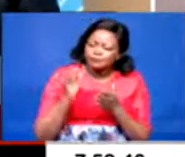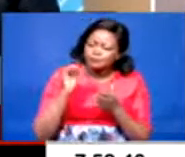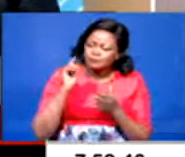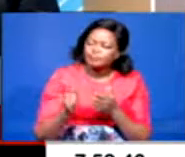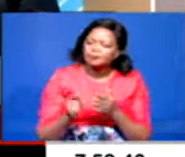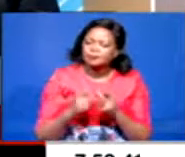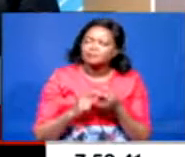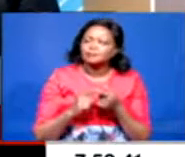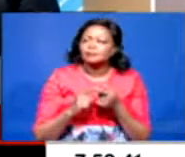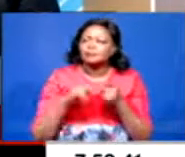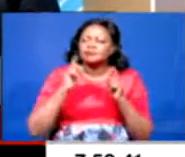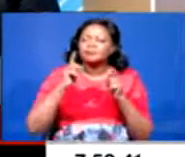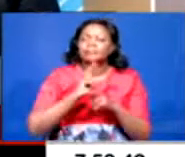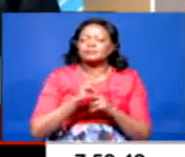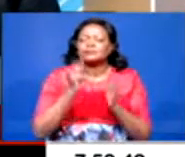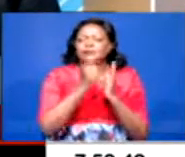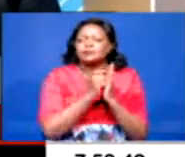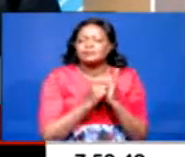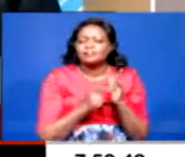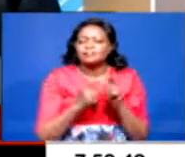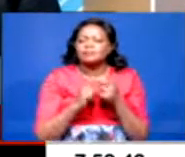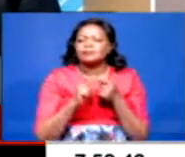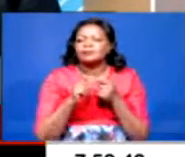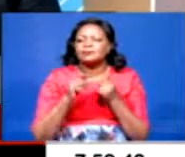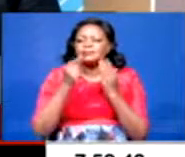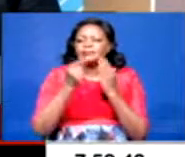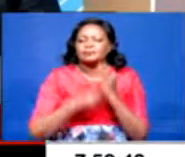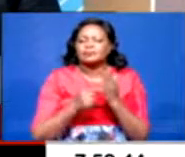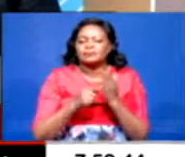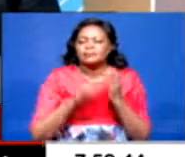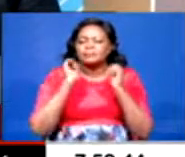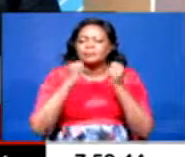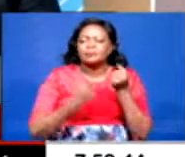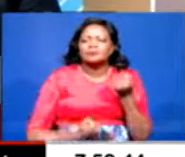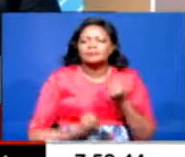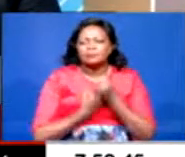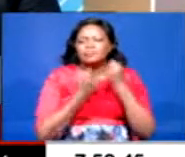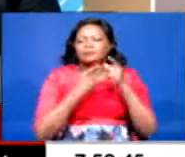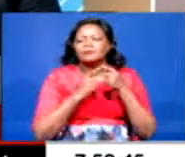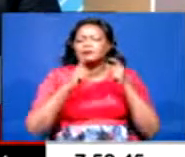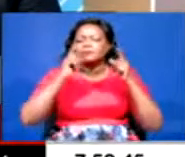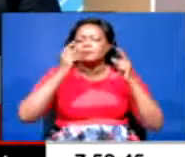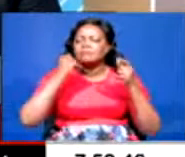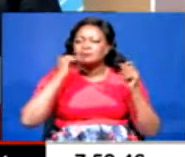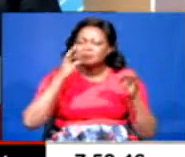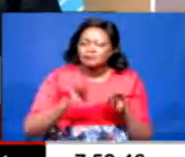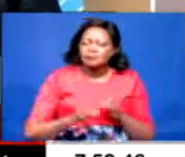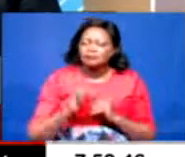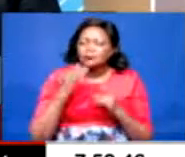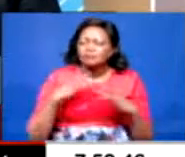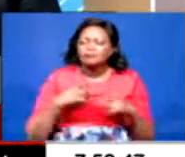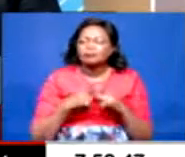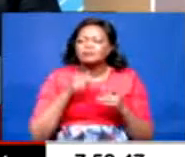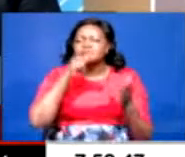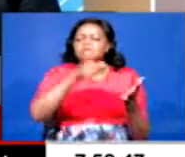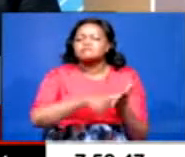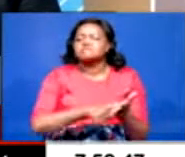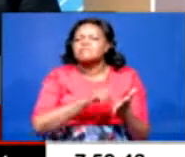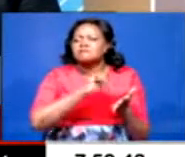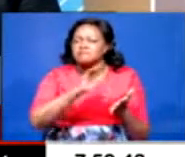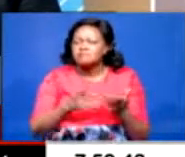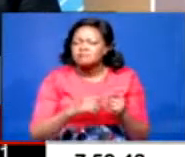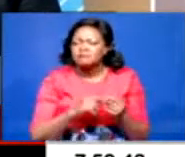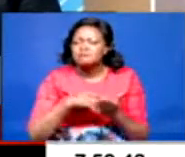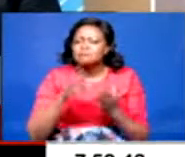complementary. How to complement the complementary, they ought to have explained to Kenyans. But you go ahead and write a letter. The next thing you do is you send people